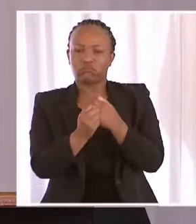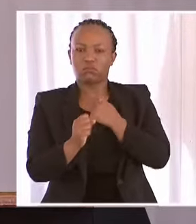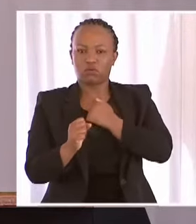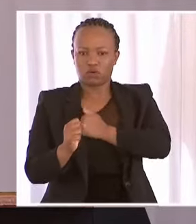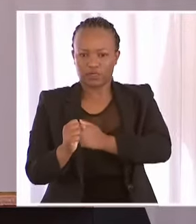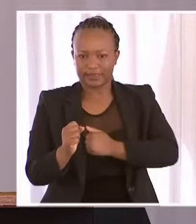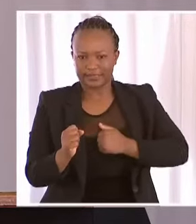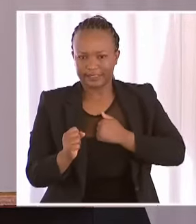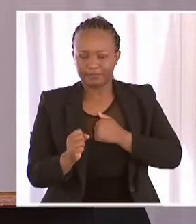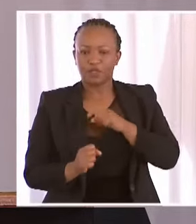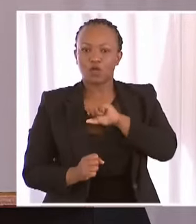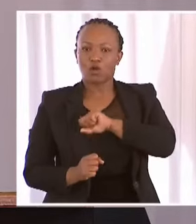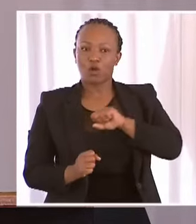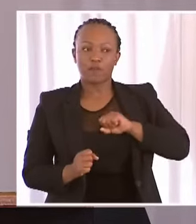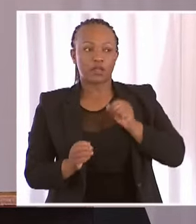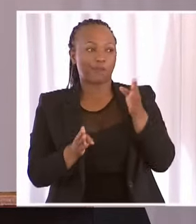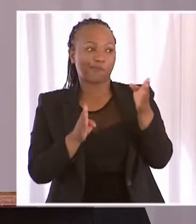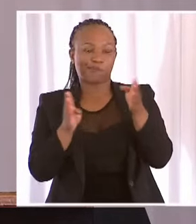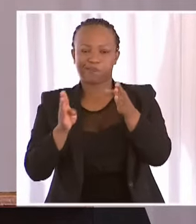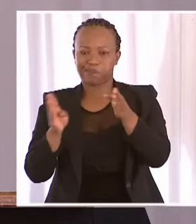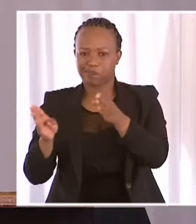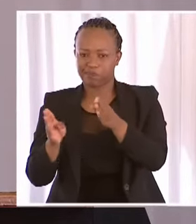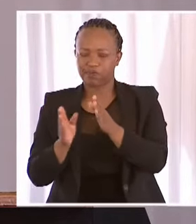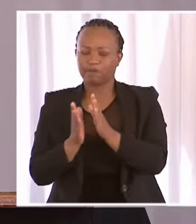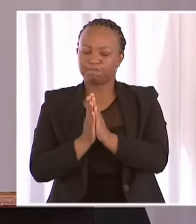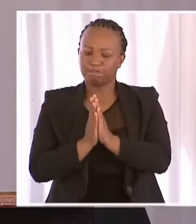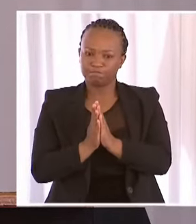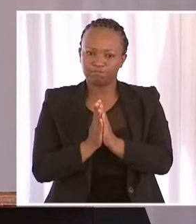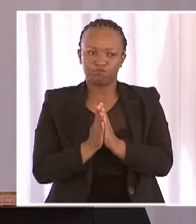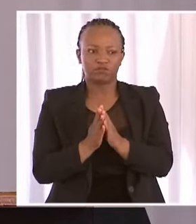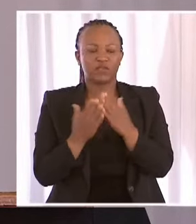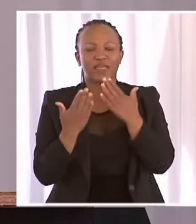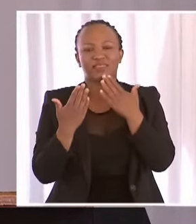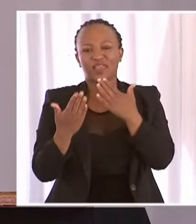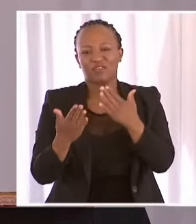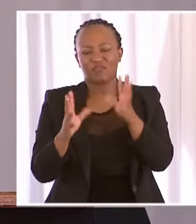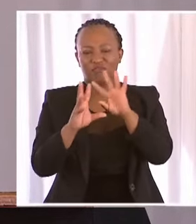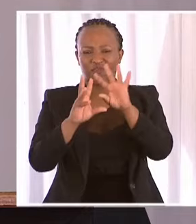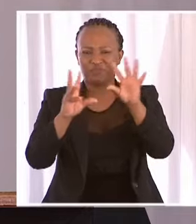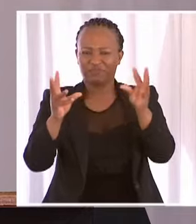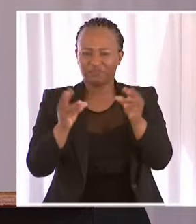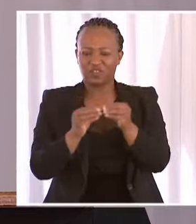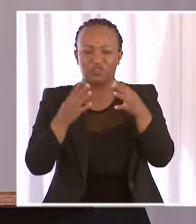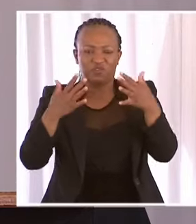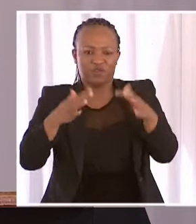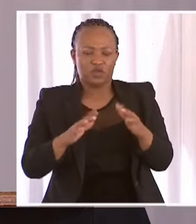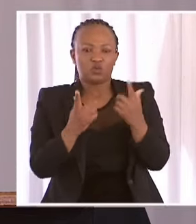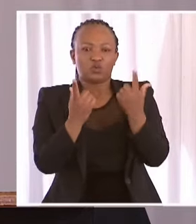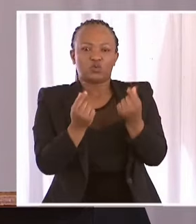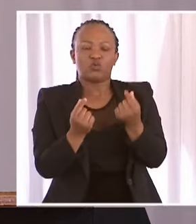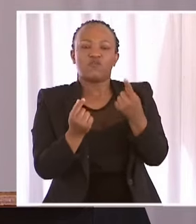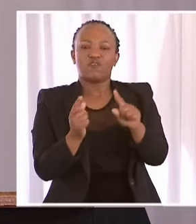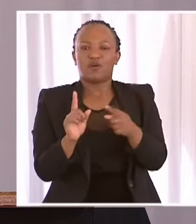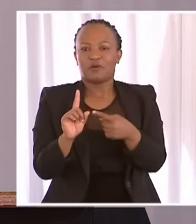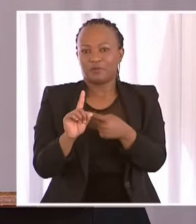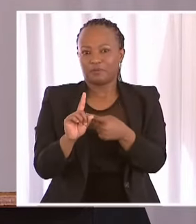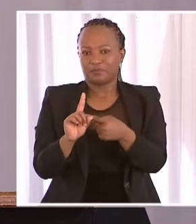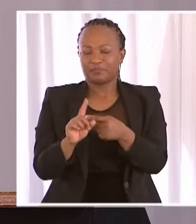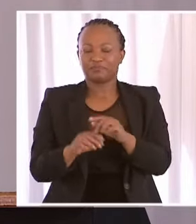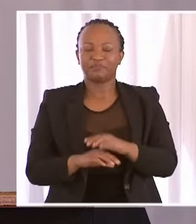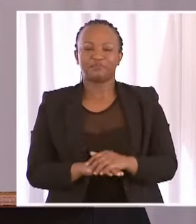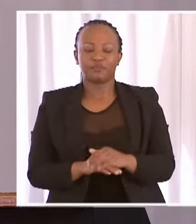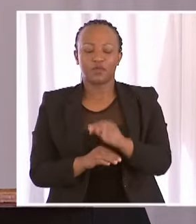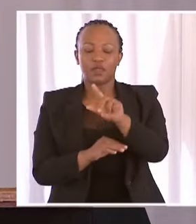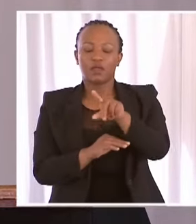my dear comrade Anjana. Thanks for all you've done for him and the whole